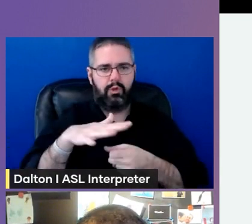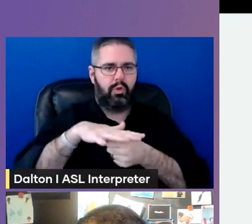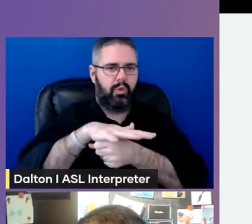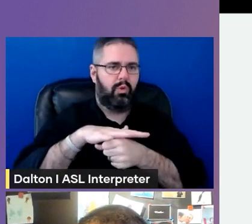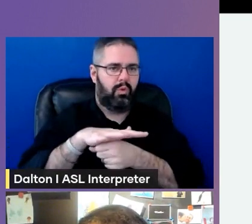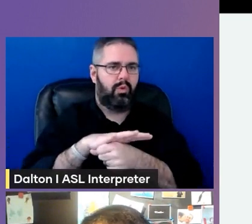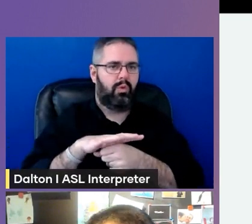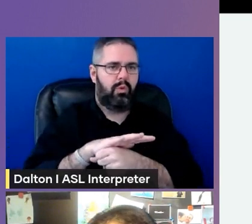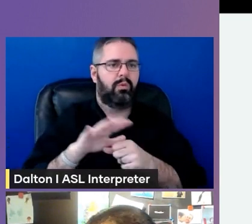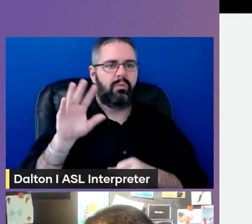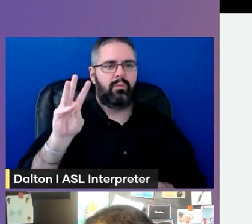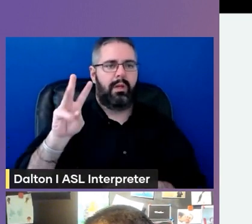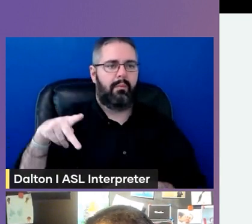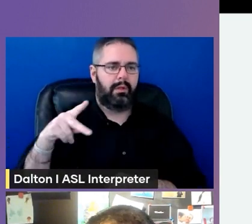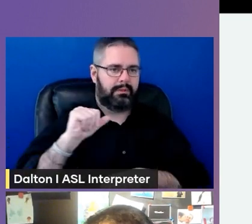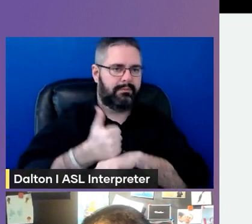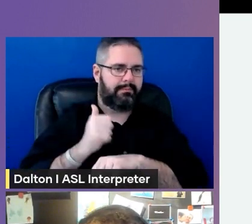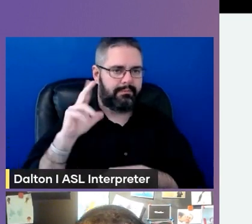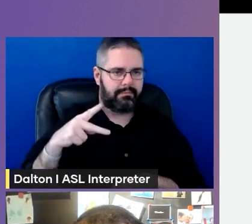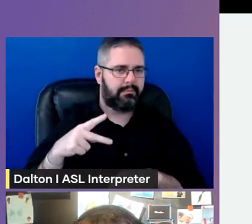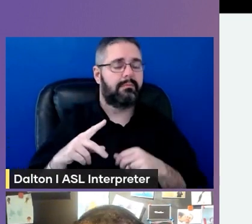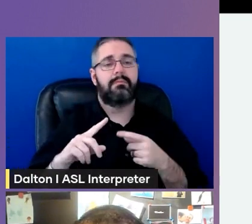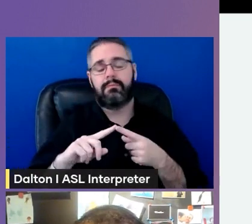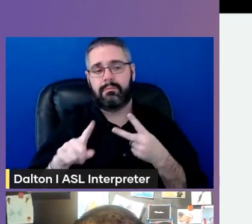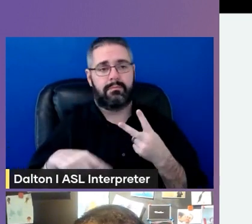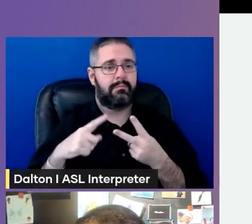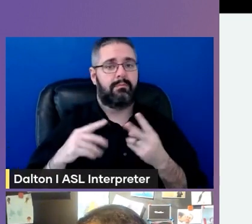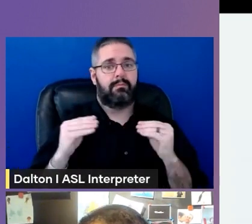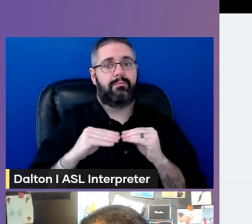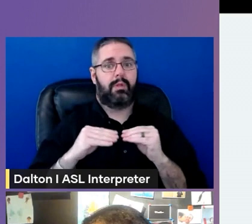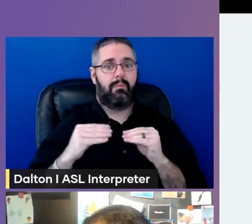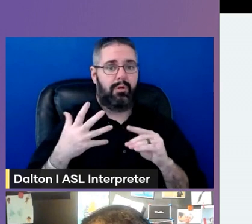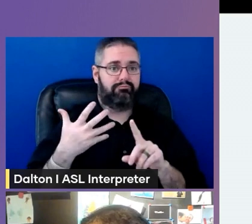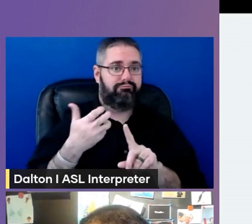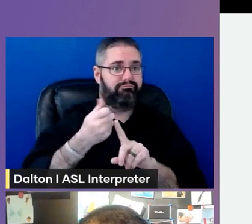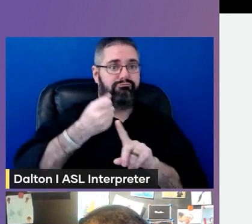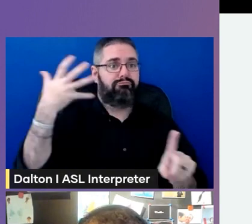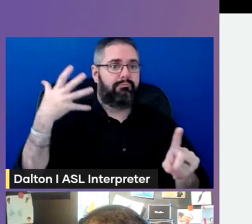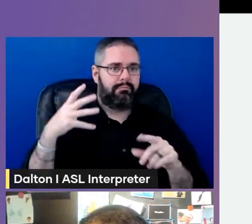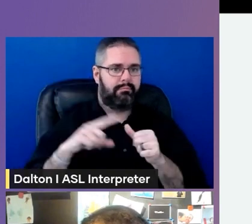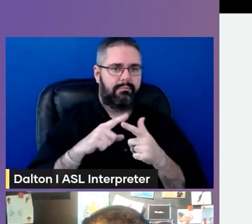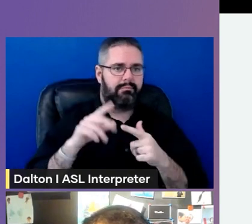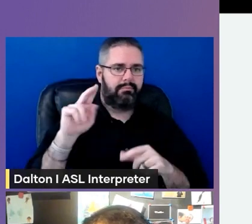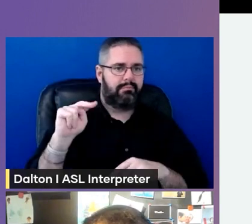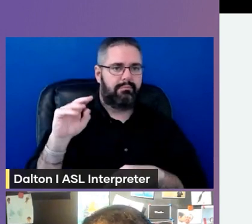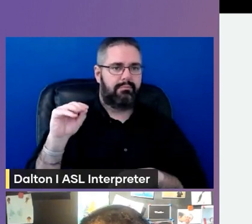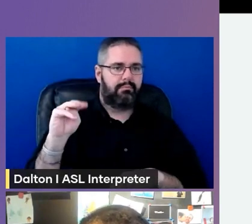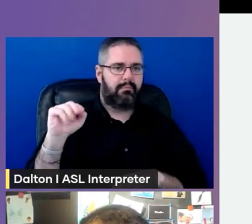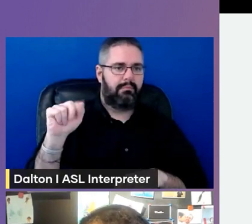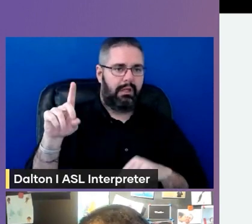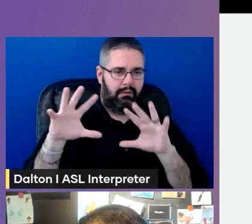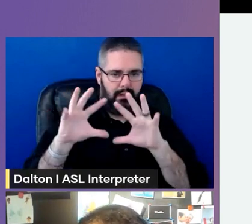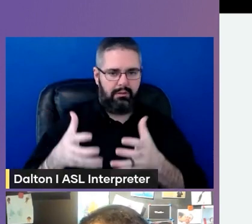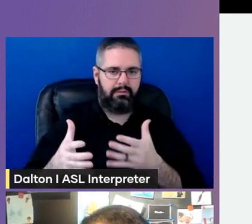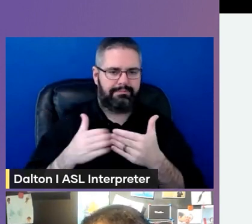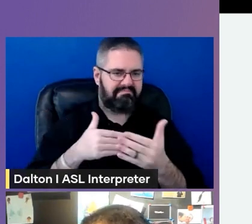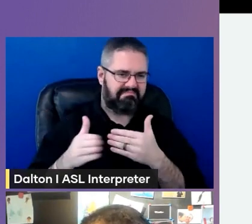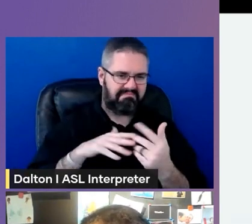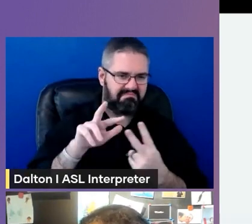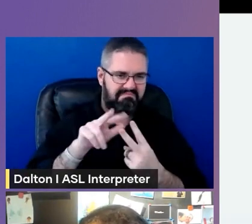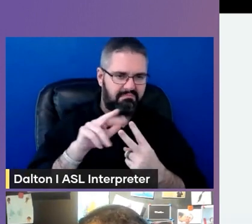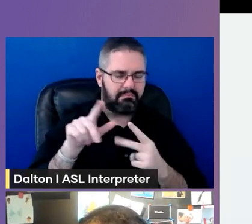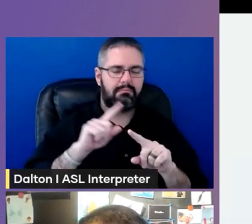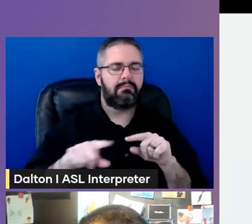setup. Or if you have a more elaborate setup, you can run it inside your Nomad cluster. But today we're going